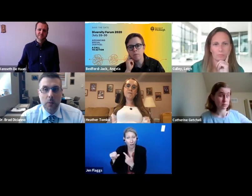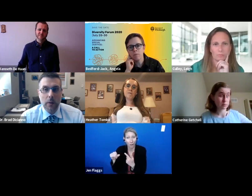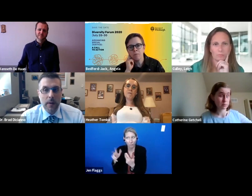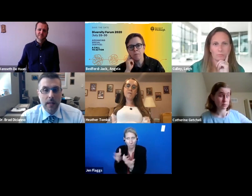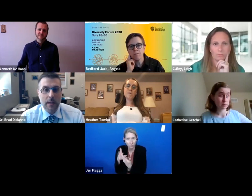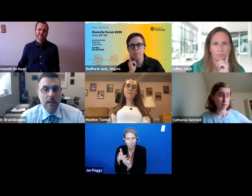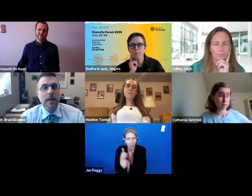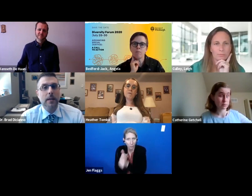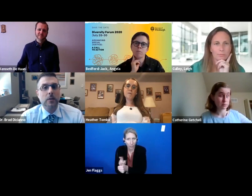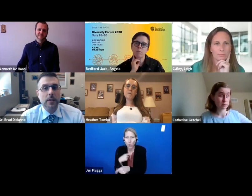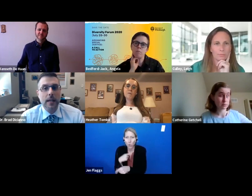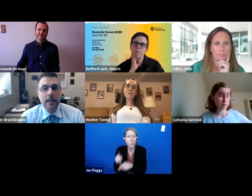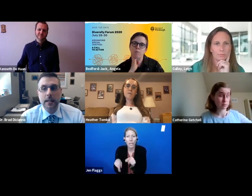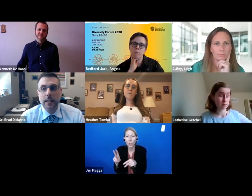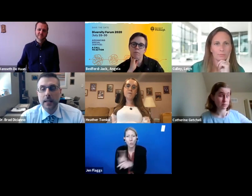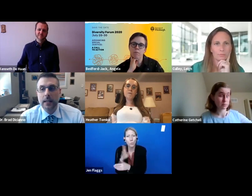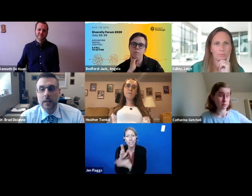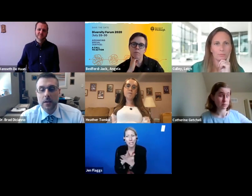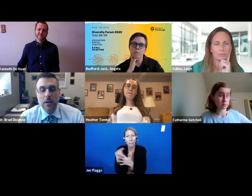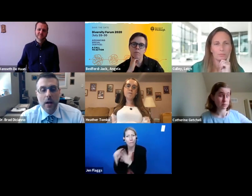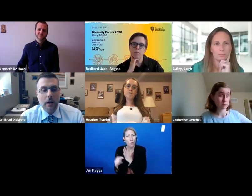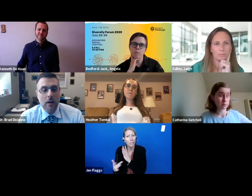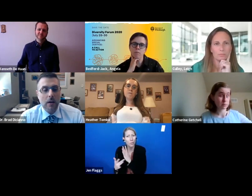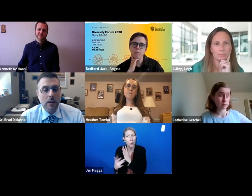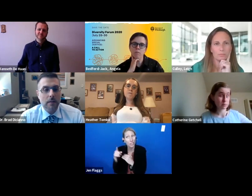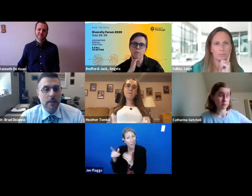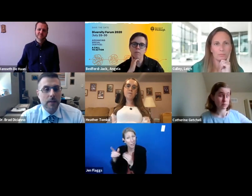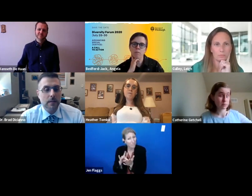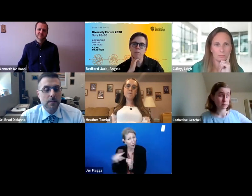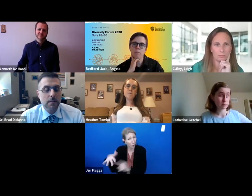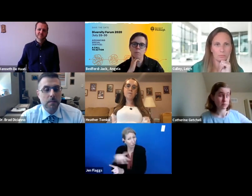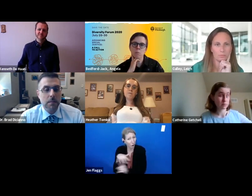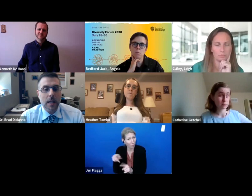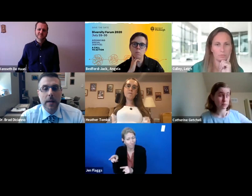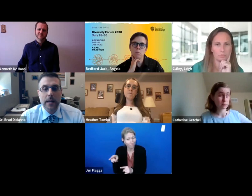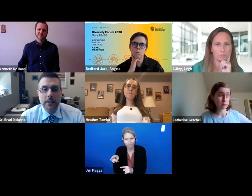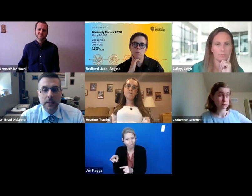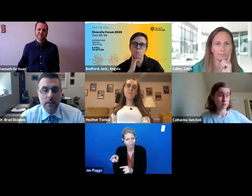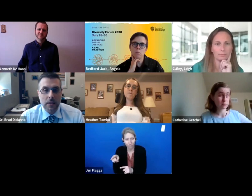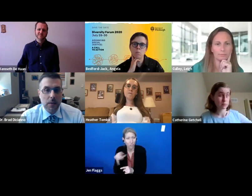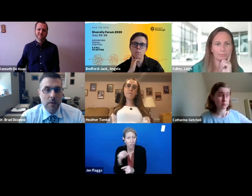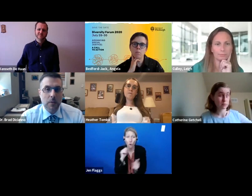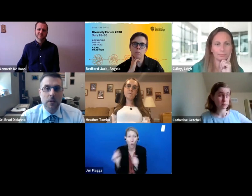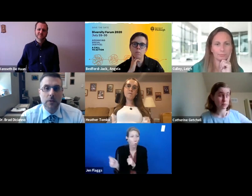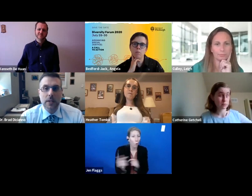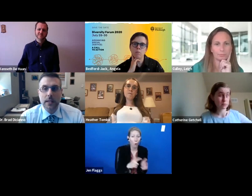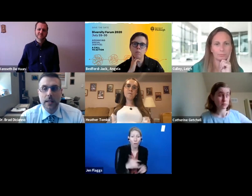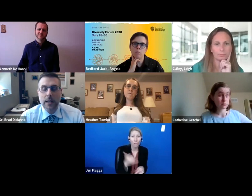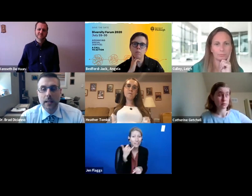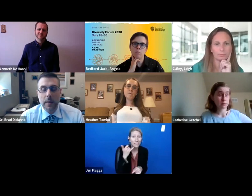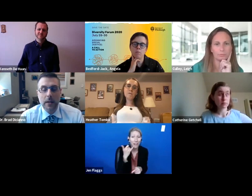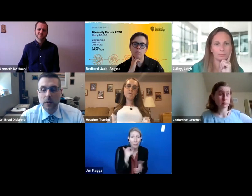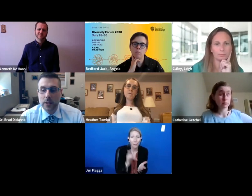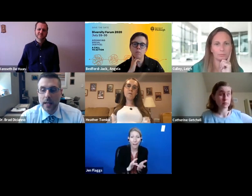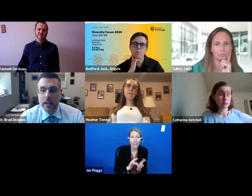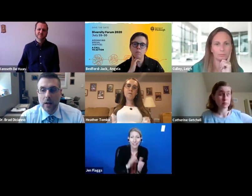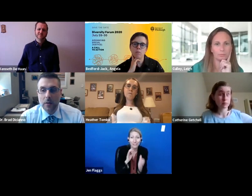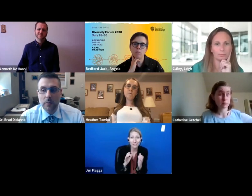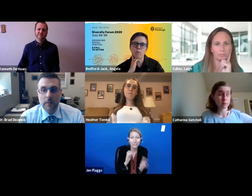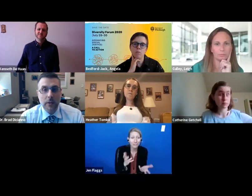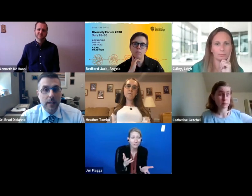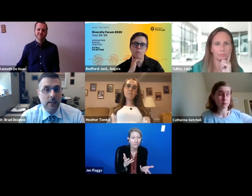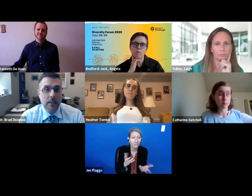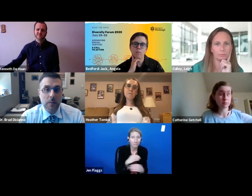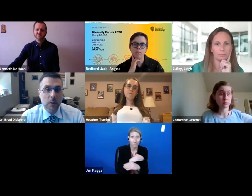technologies within a medical setting. Not all of the telemedicine systems that we're using in a medical setting